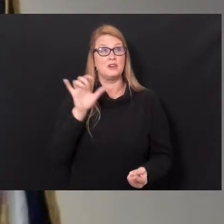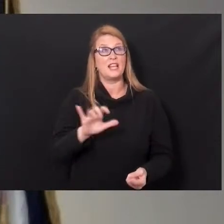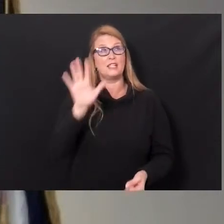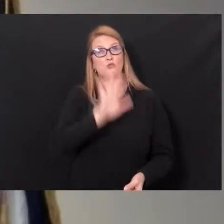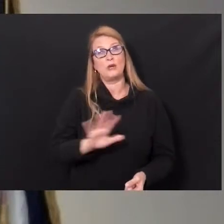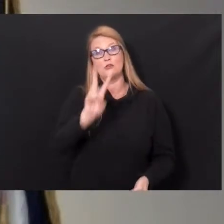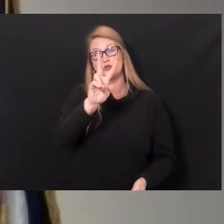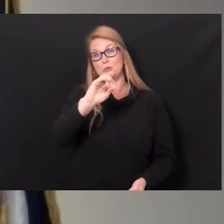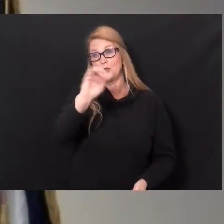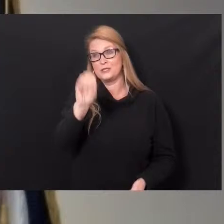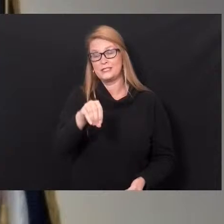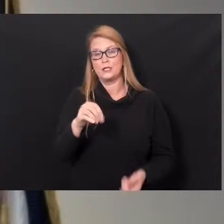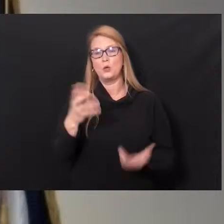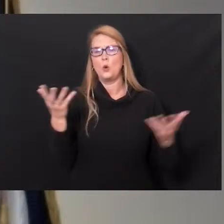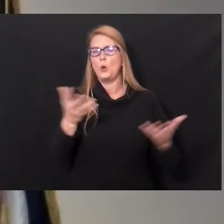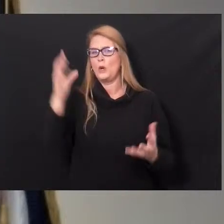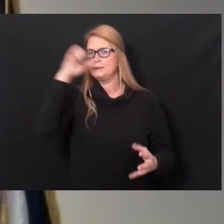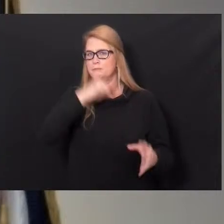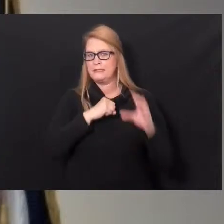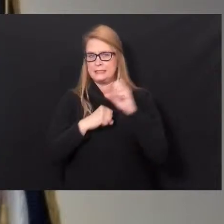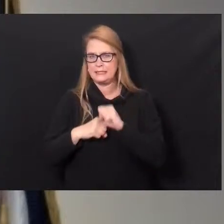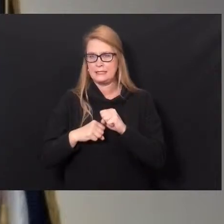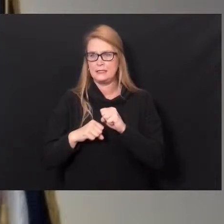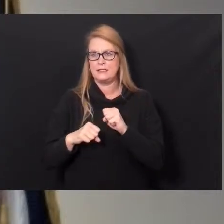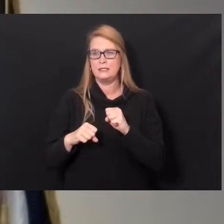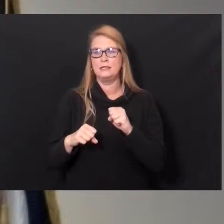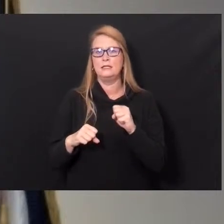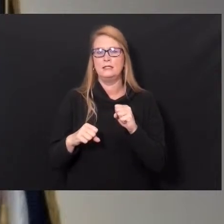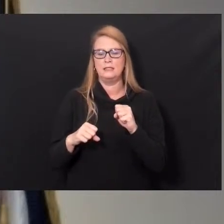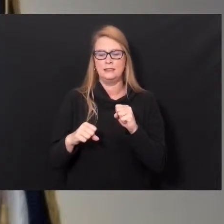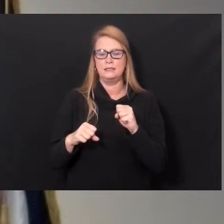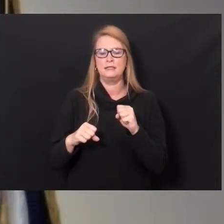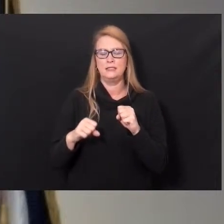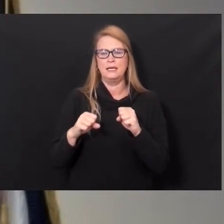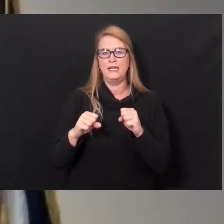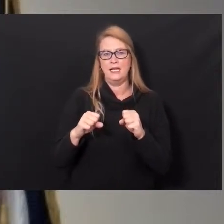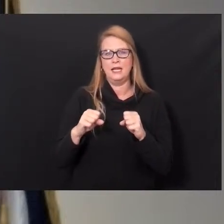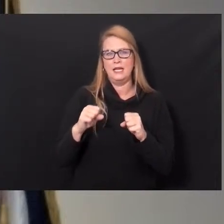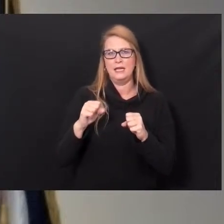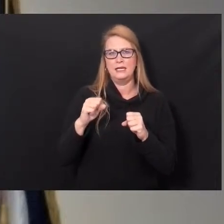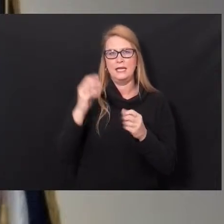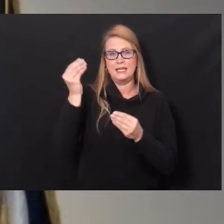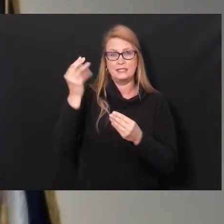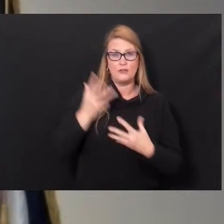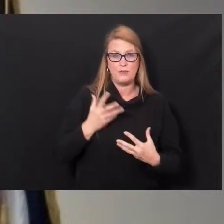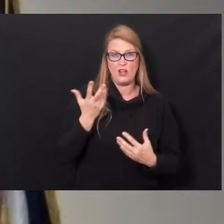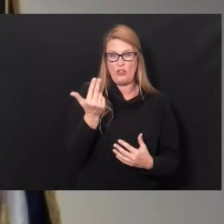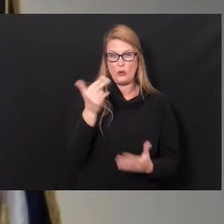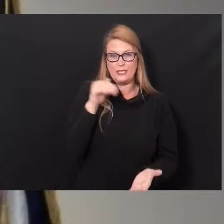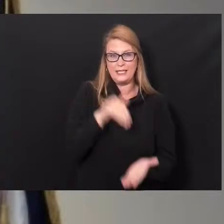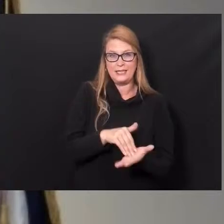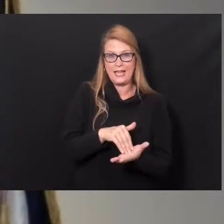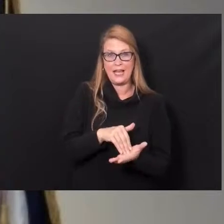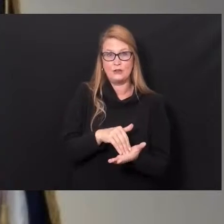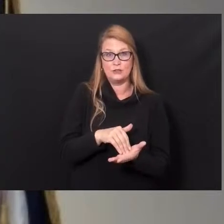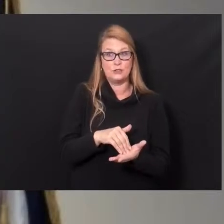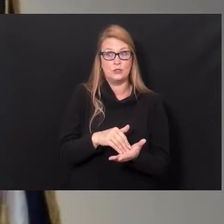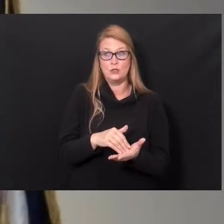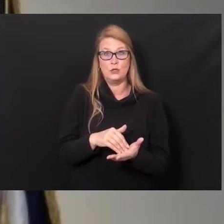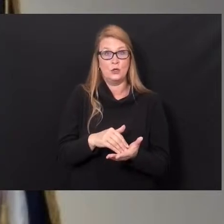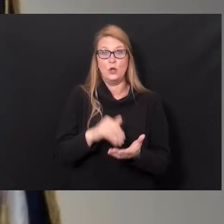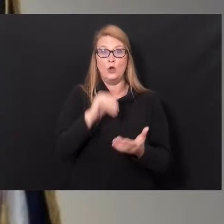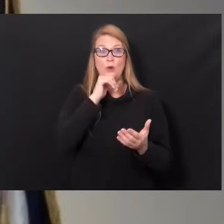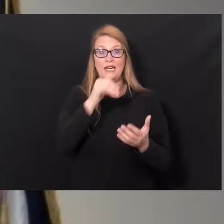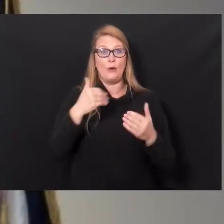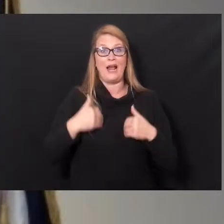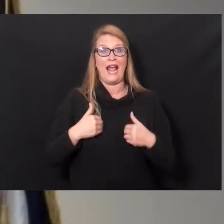2%. What's missing there is some data that is 13,000 individuals that we don't have race reported